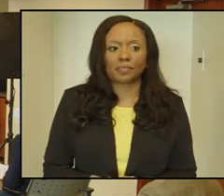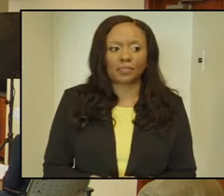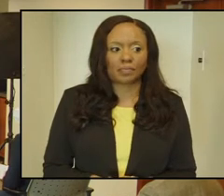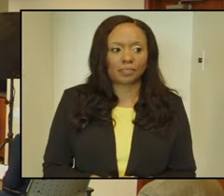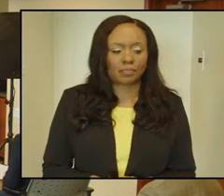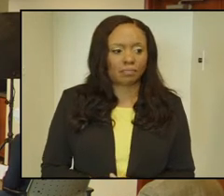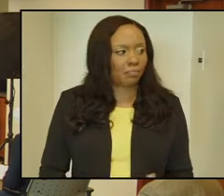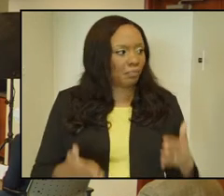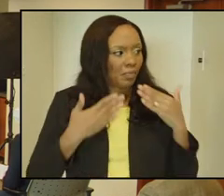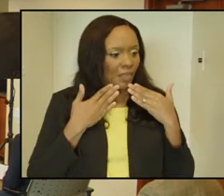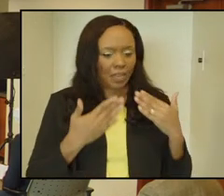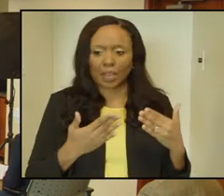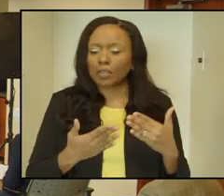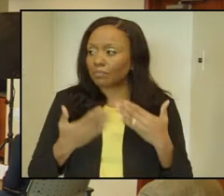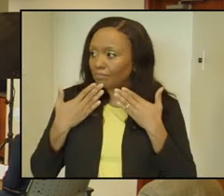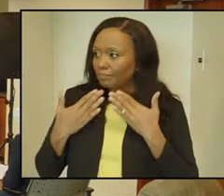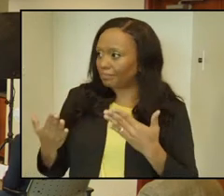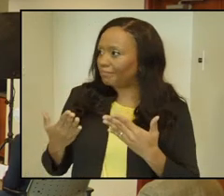Madam Chair.